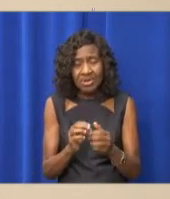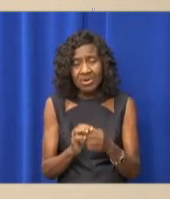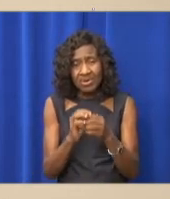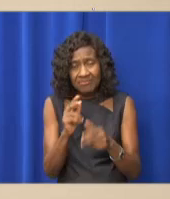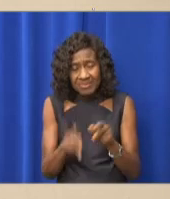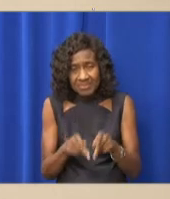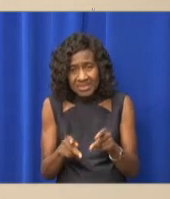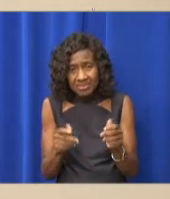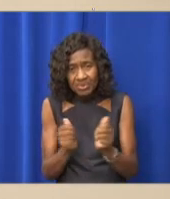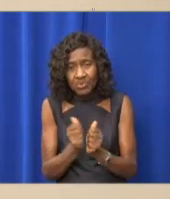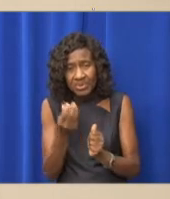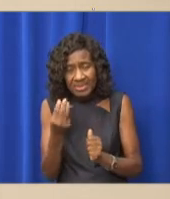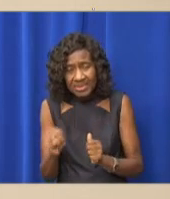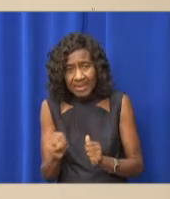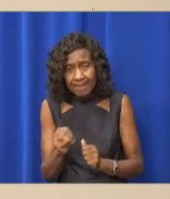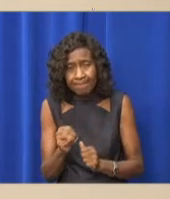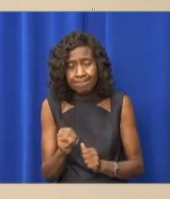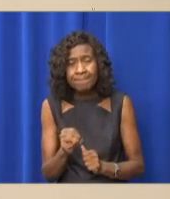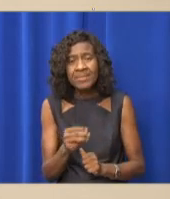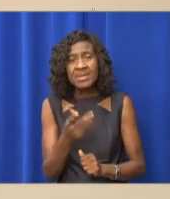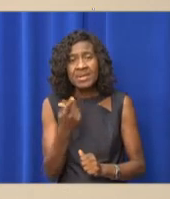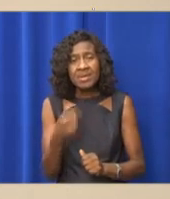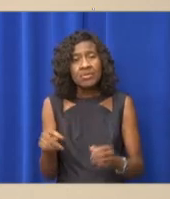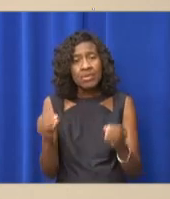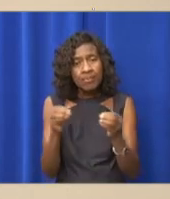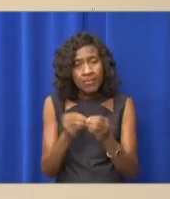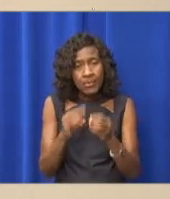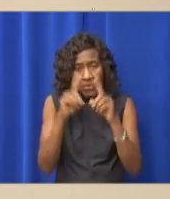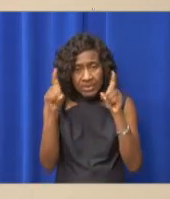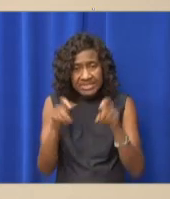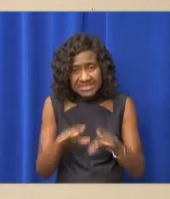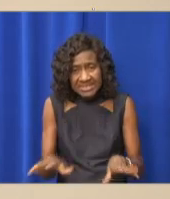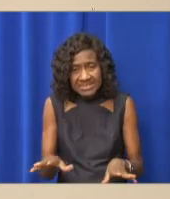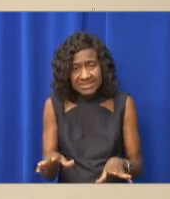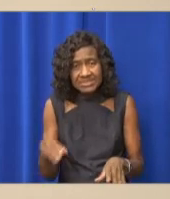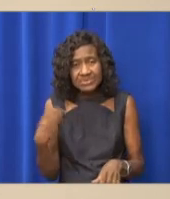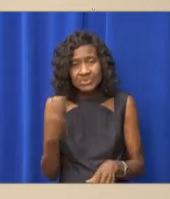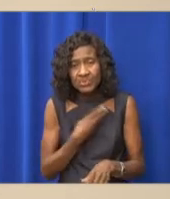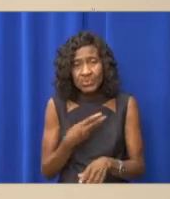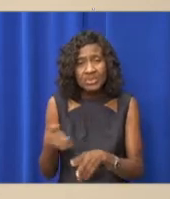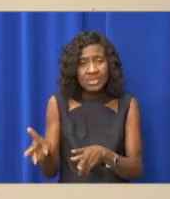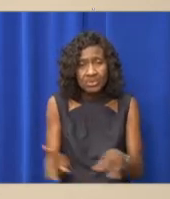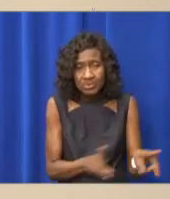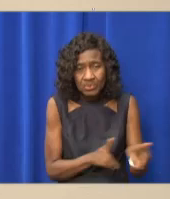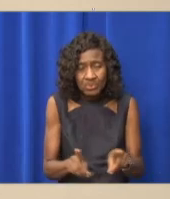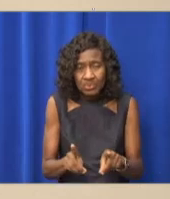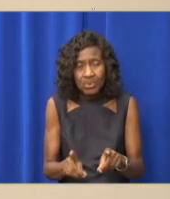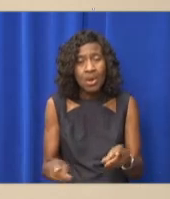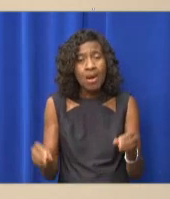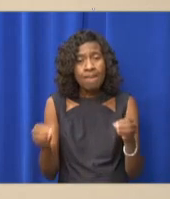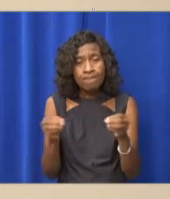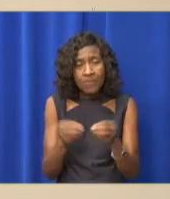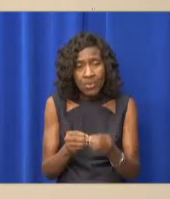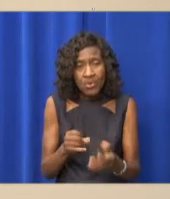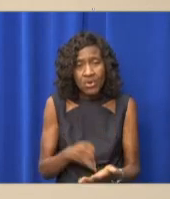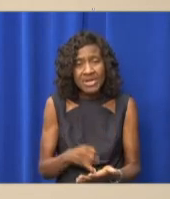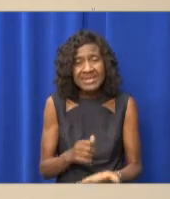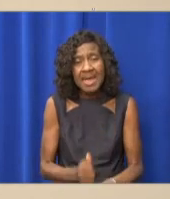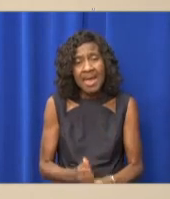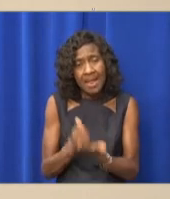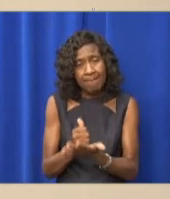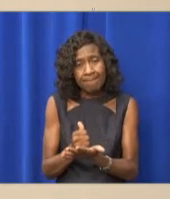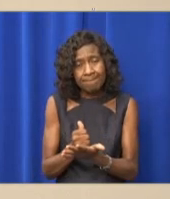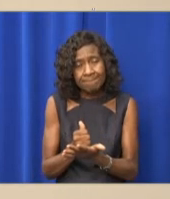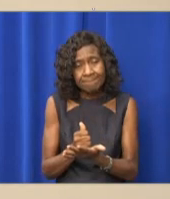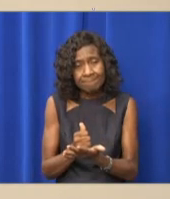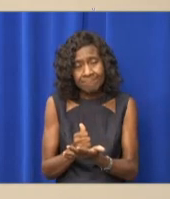testing that we do, the better idea that we will have about the prevalence of the virus more broadly in the community, because